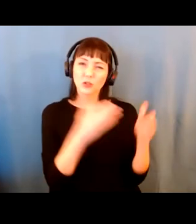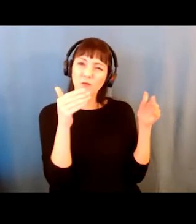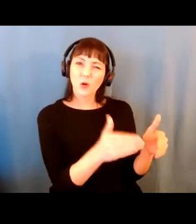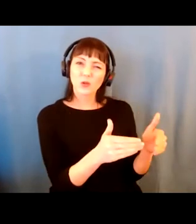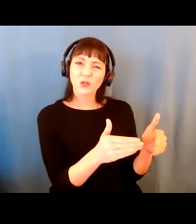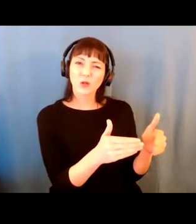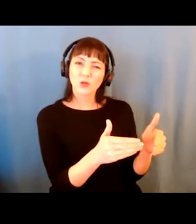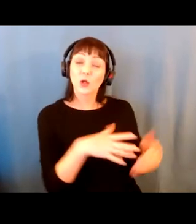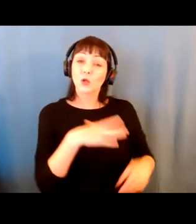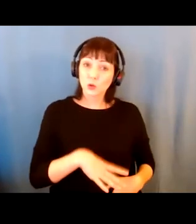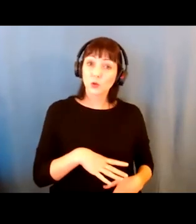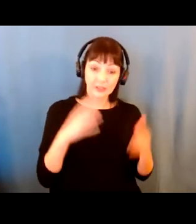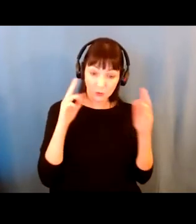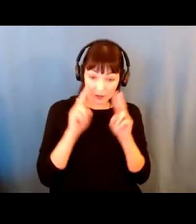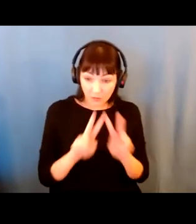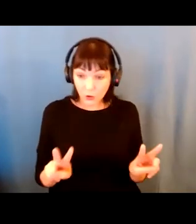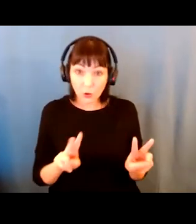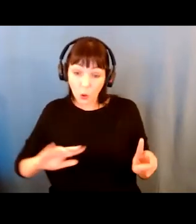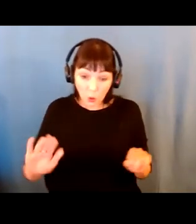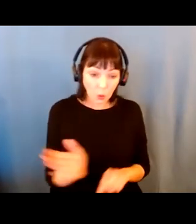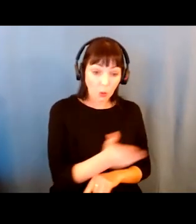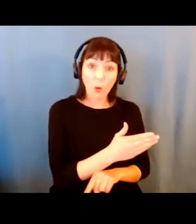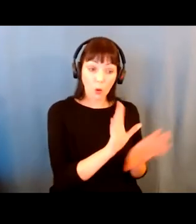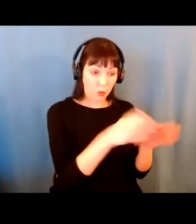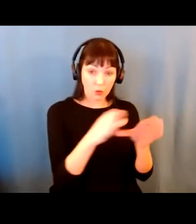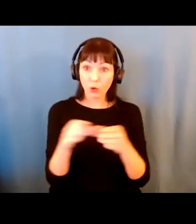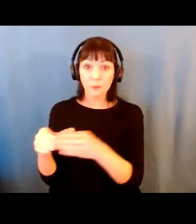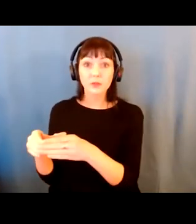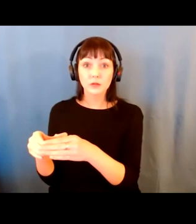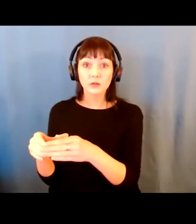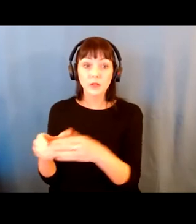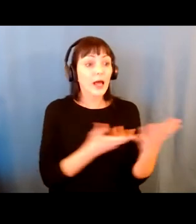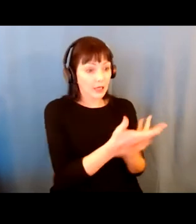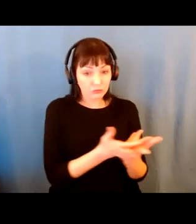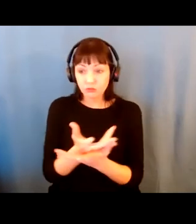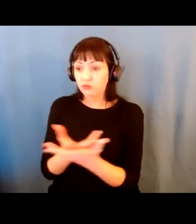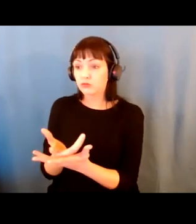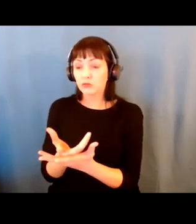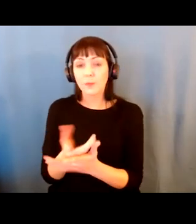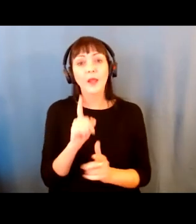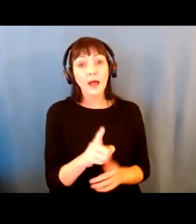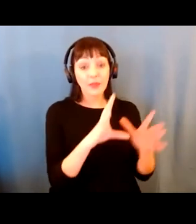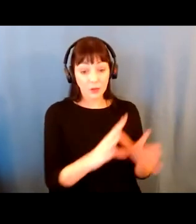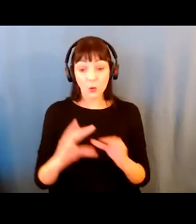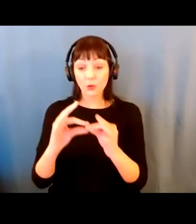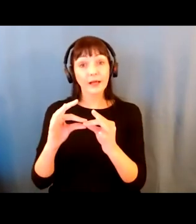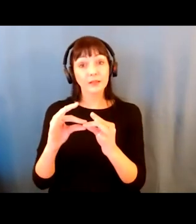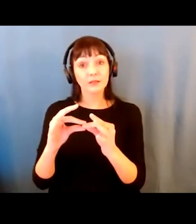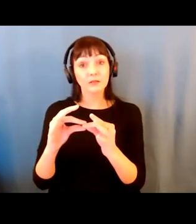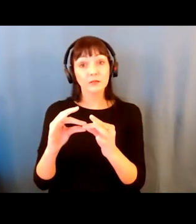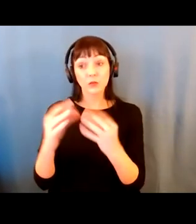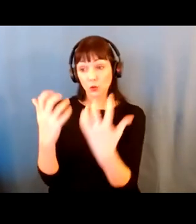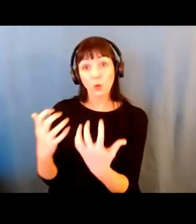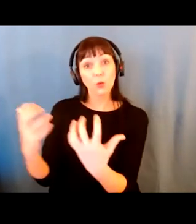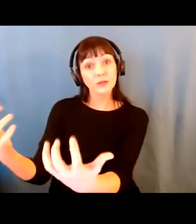just one or two different impairment groups. It's really important to. And the thing is, why that then connects with the public is